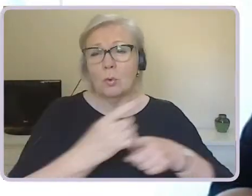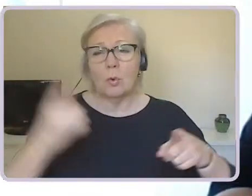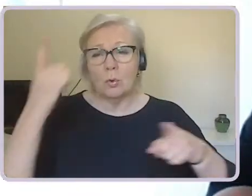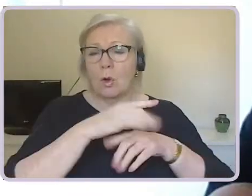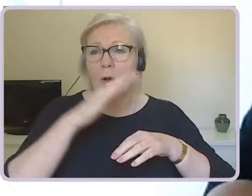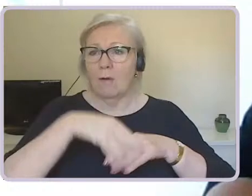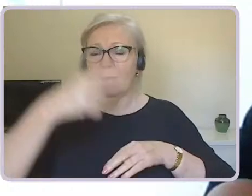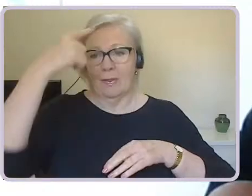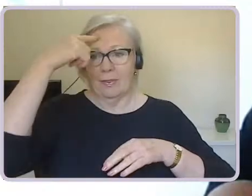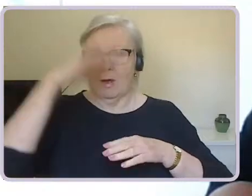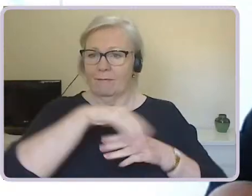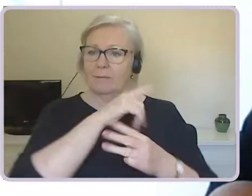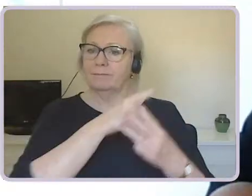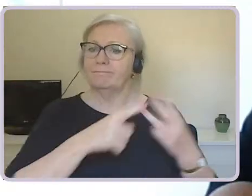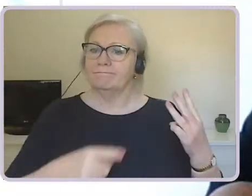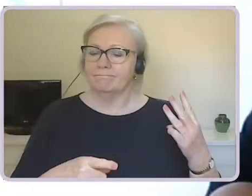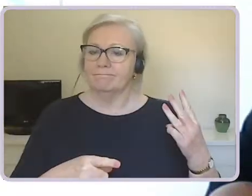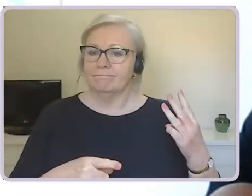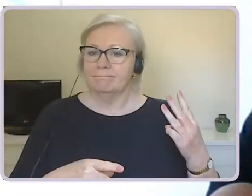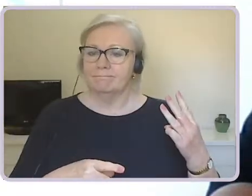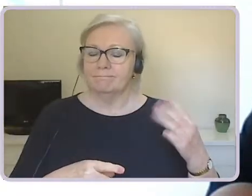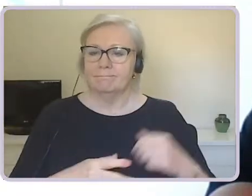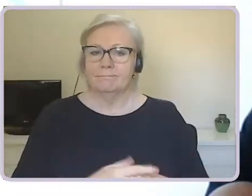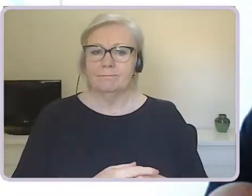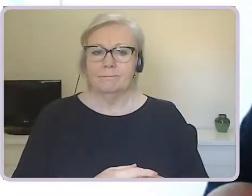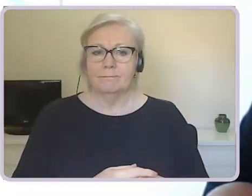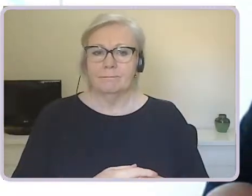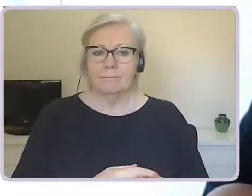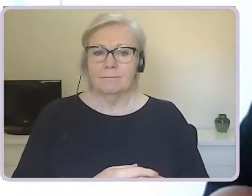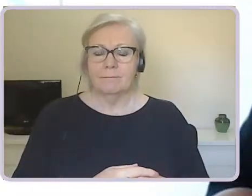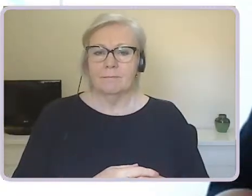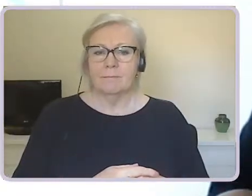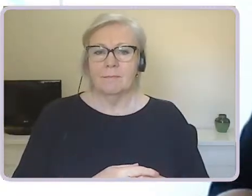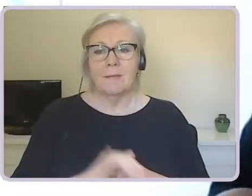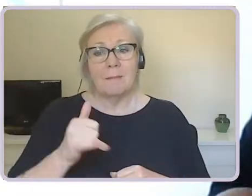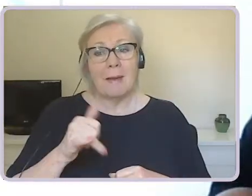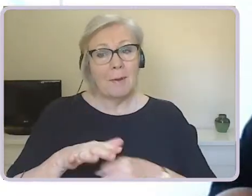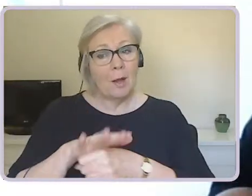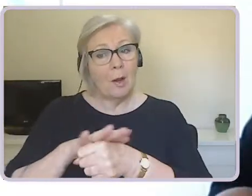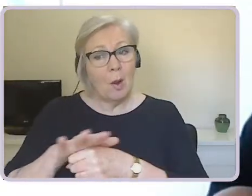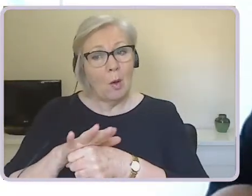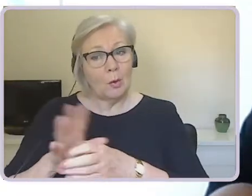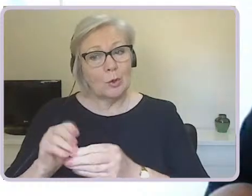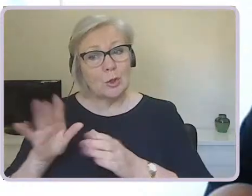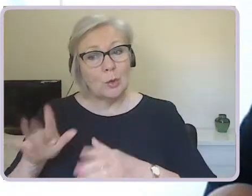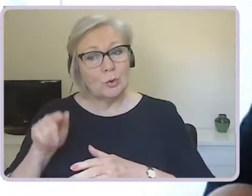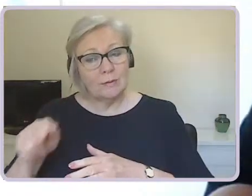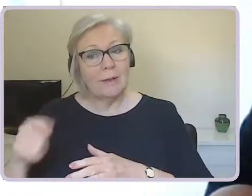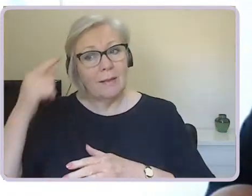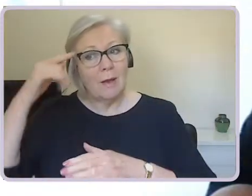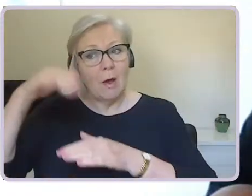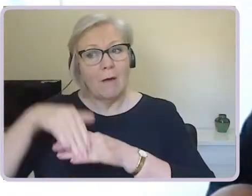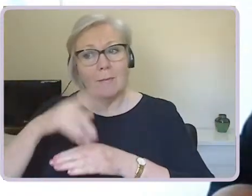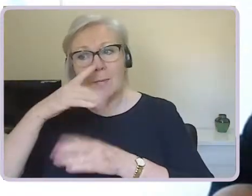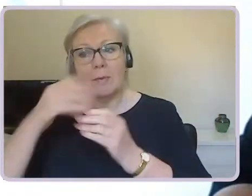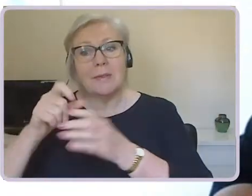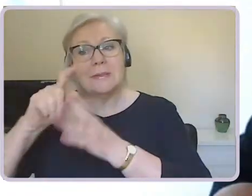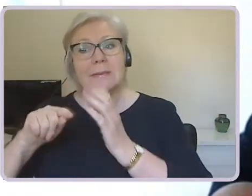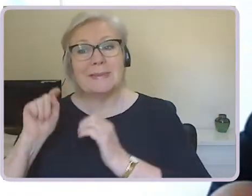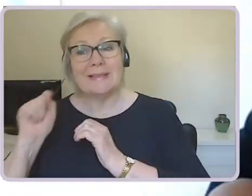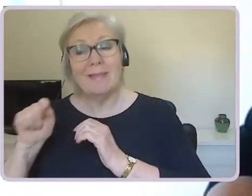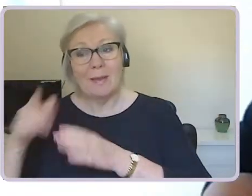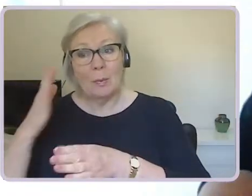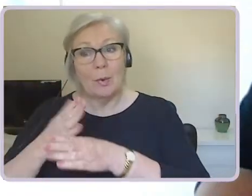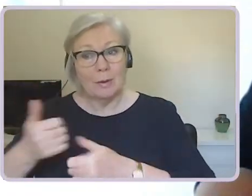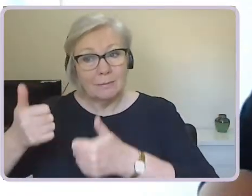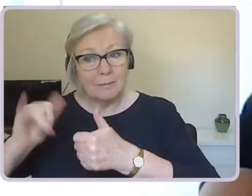things. But might it be the local solutions that are inclusive of people with disabilities are what really works?